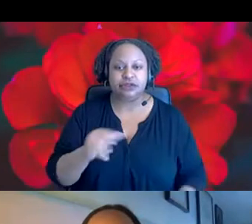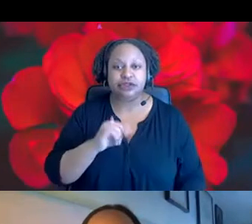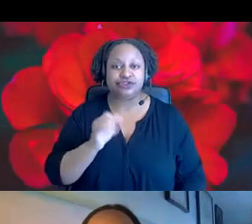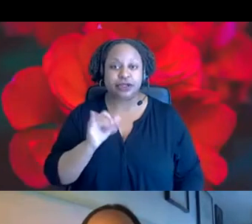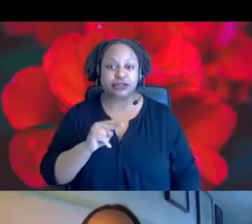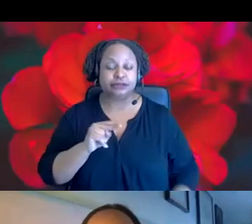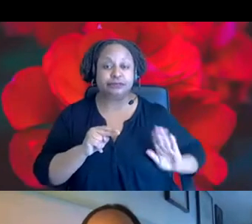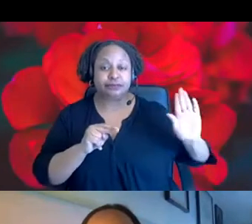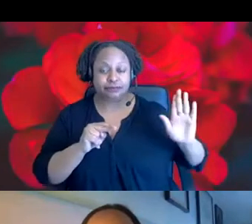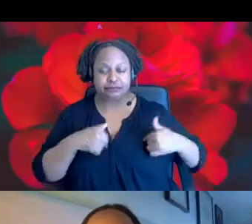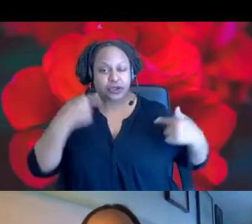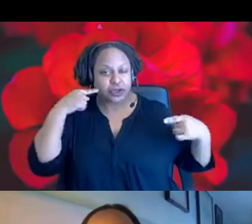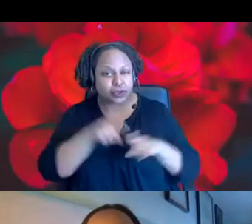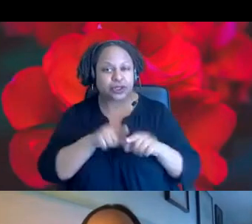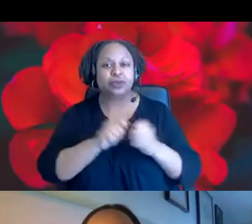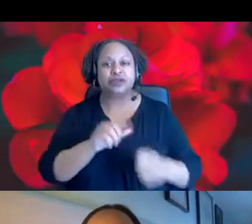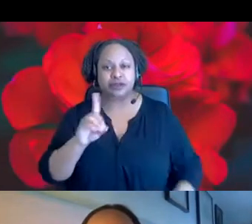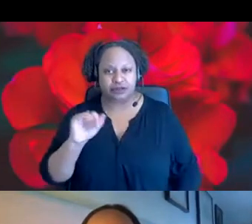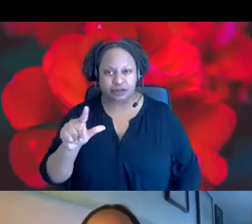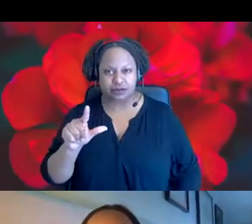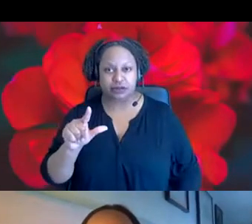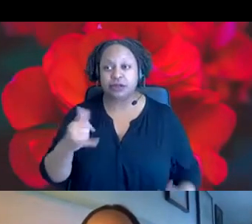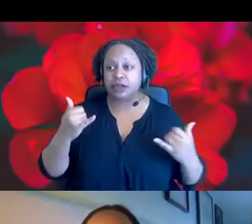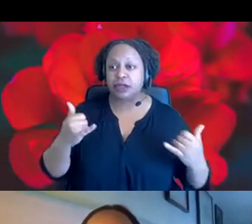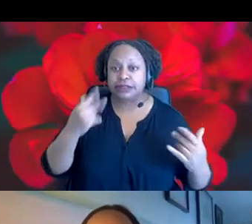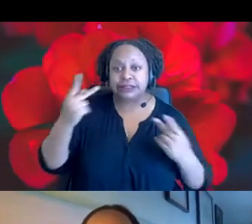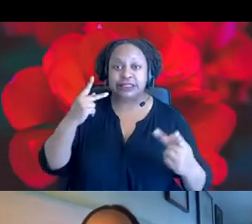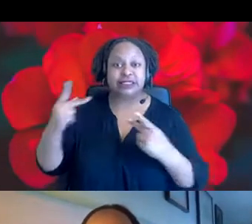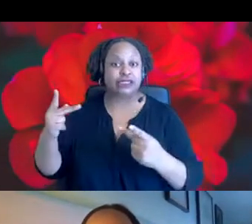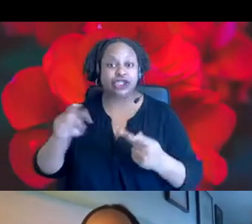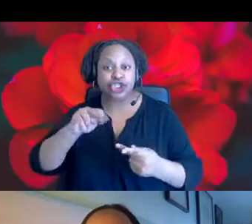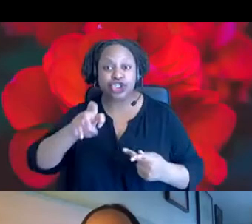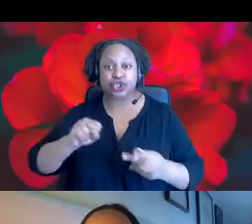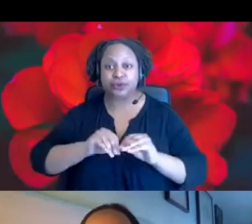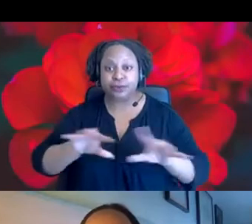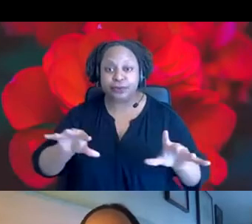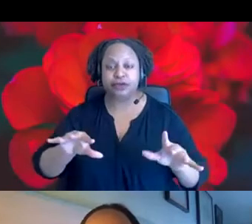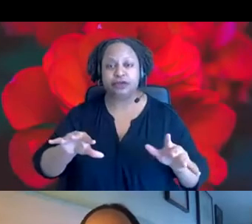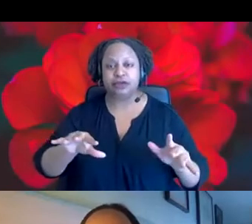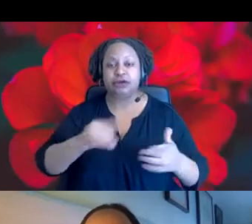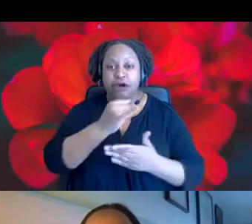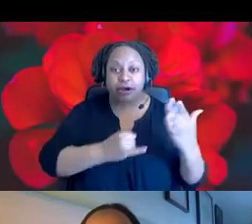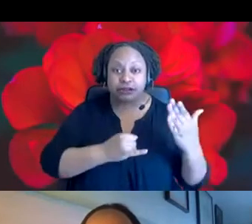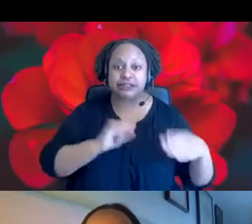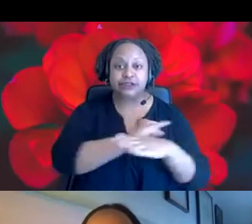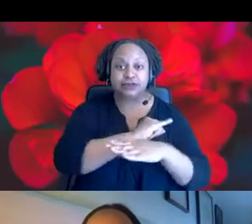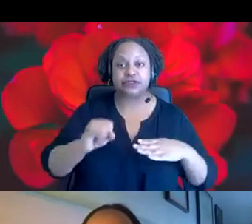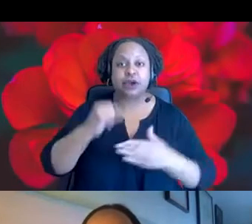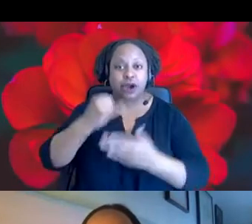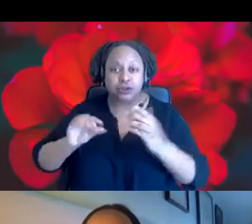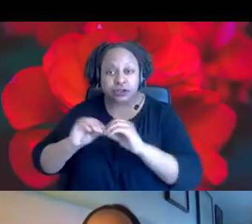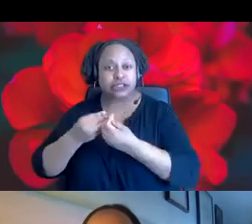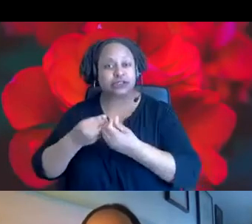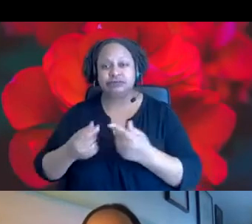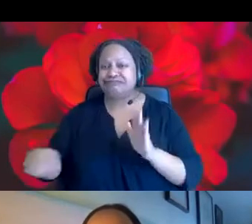see in the news how hard the arts industry and arts organizations have been hit by this